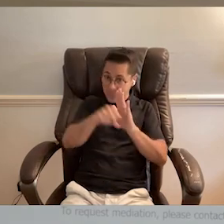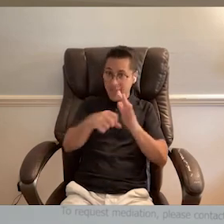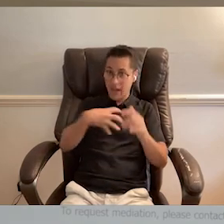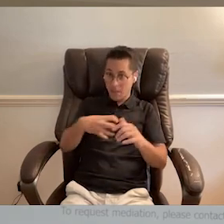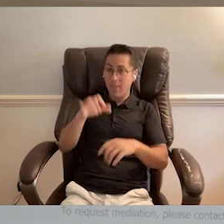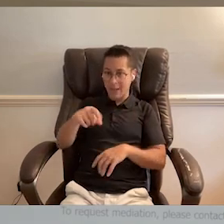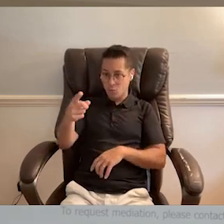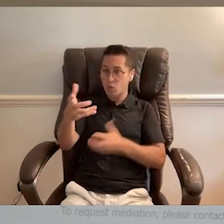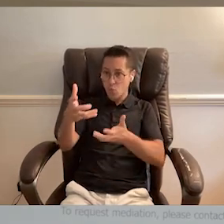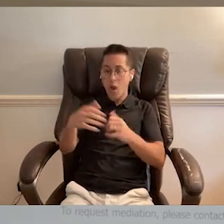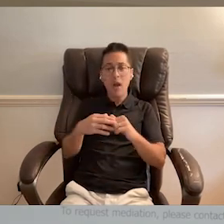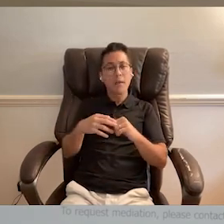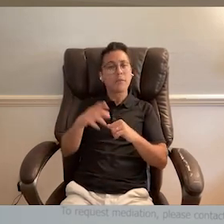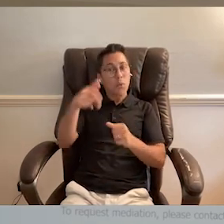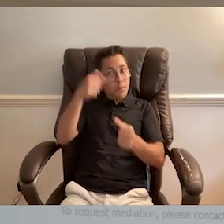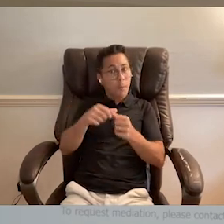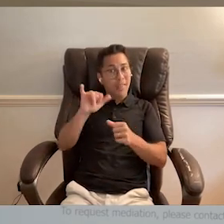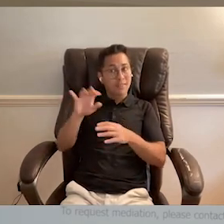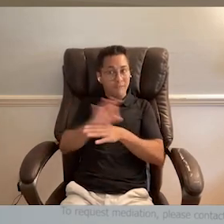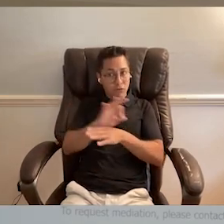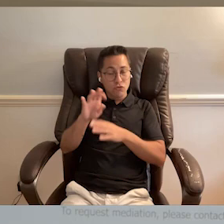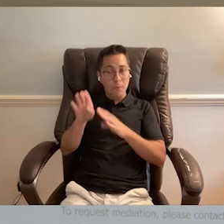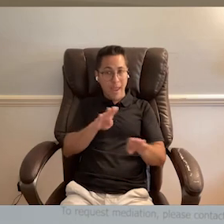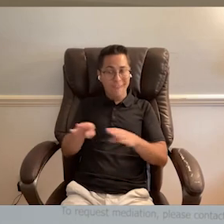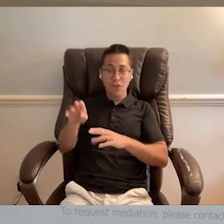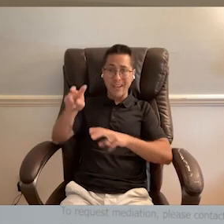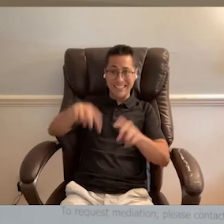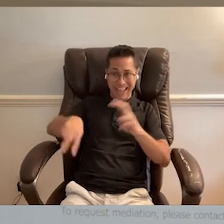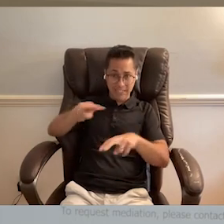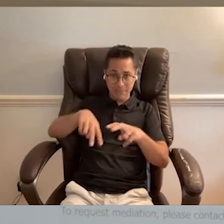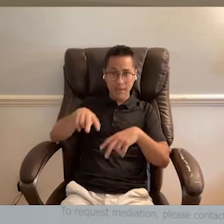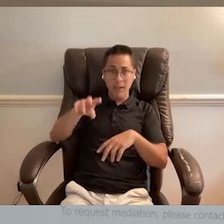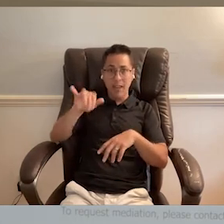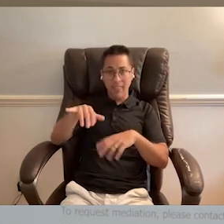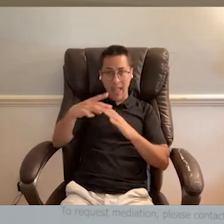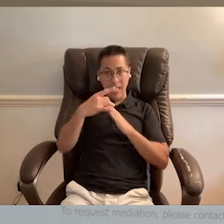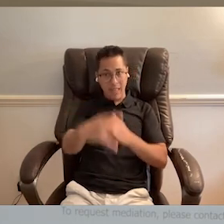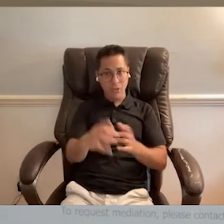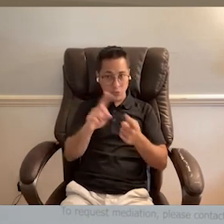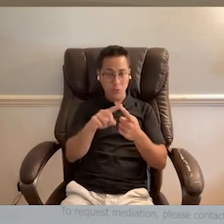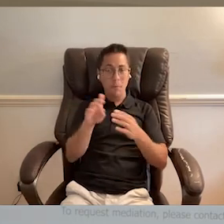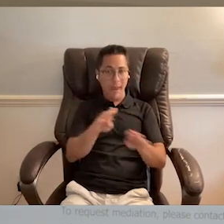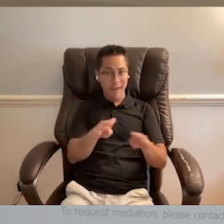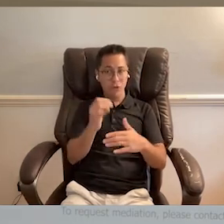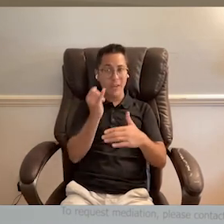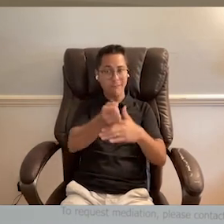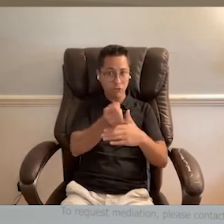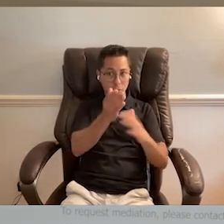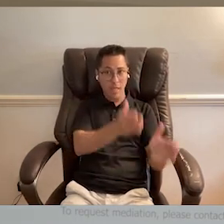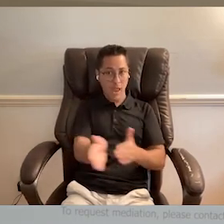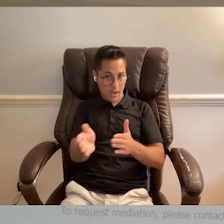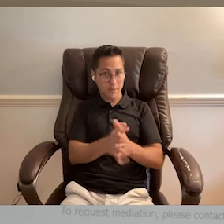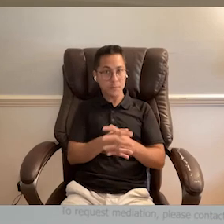Remember, it's a functional behavior assessment that leads to a behavior intervention plan. So